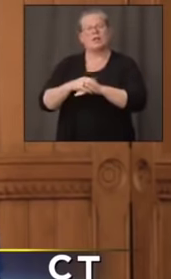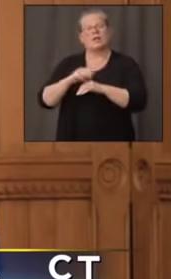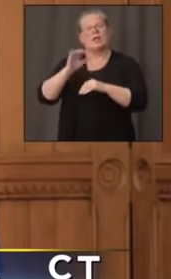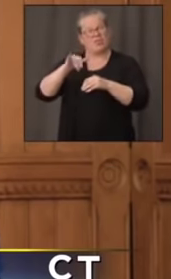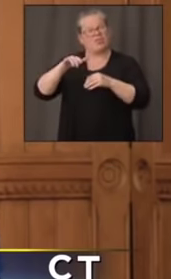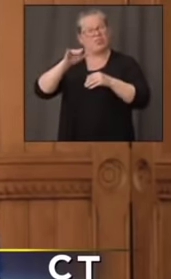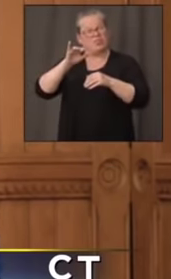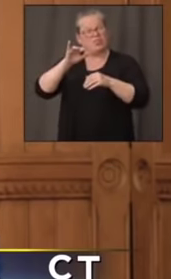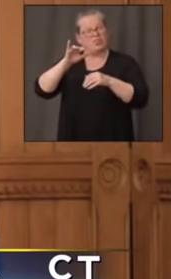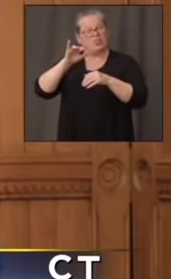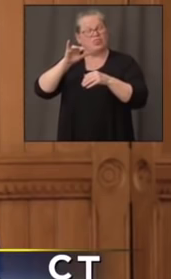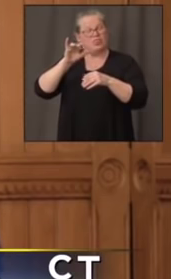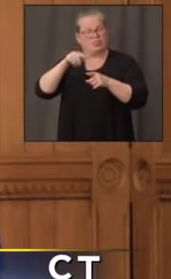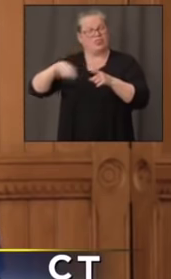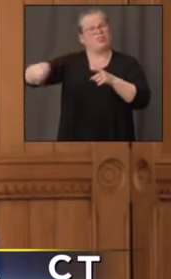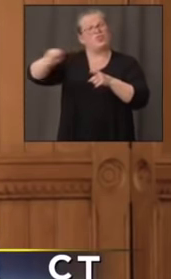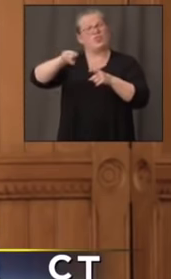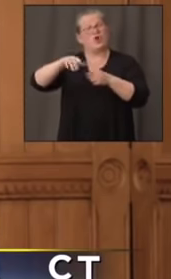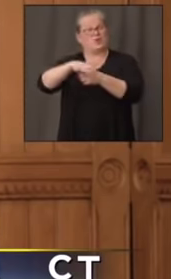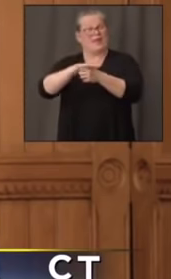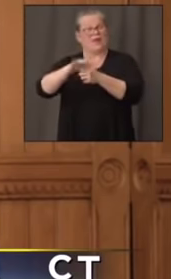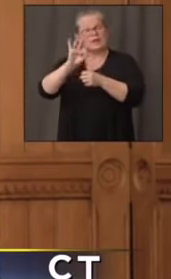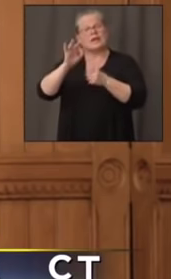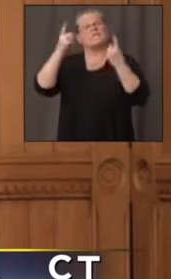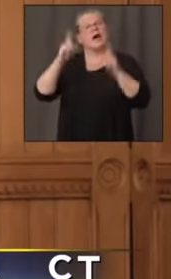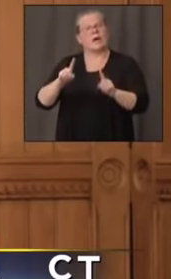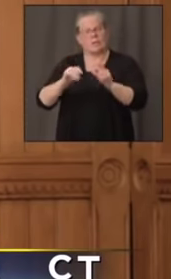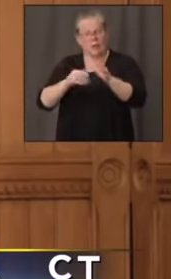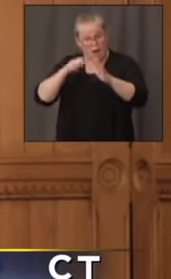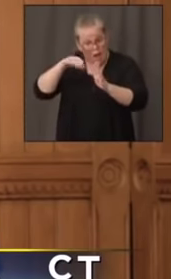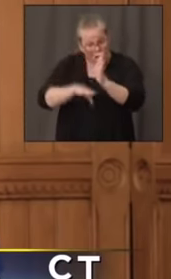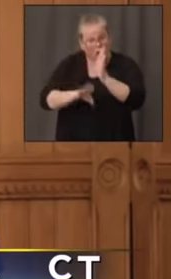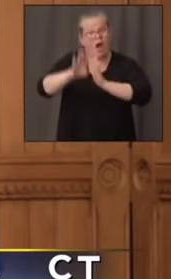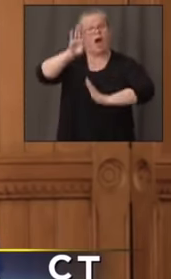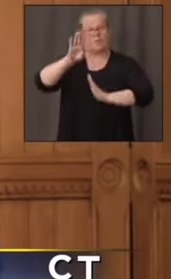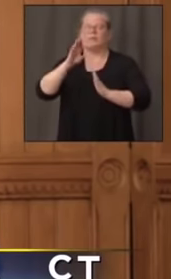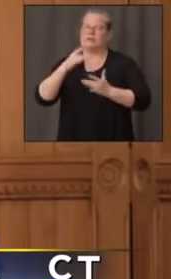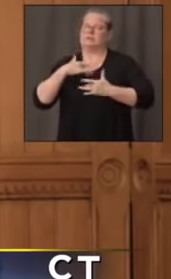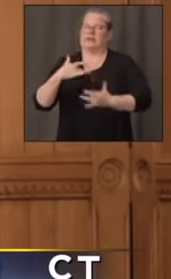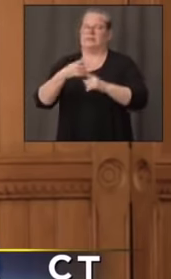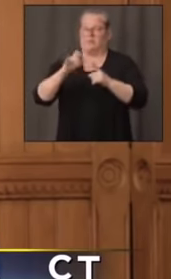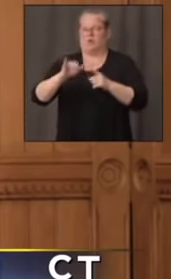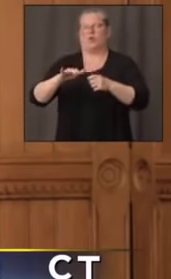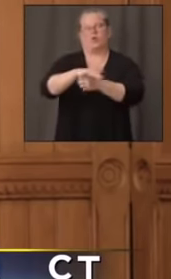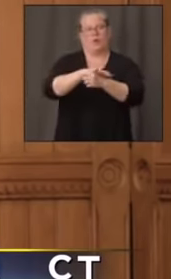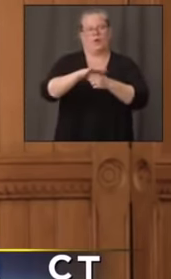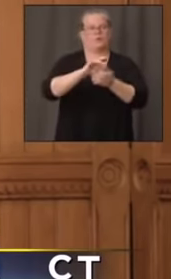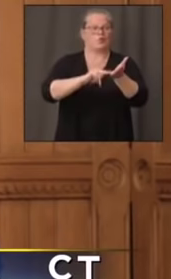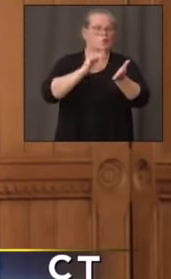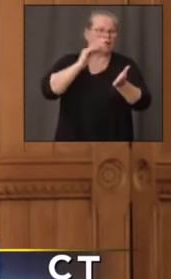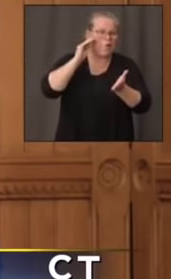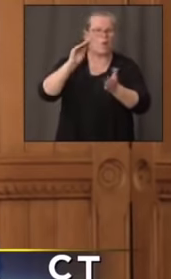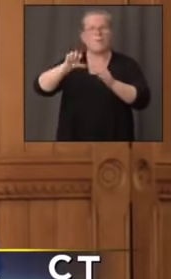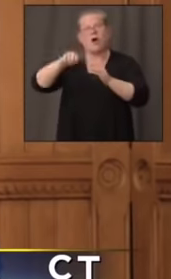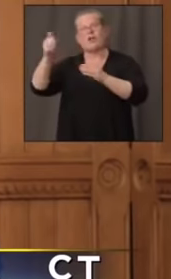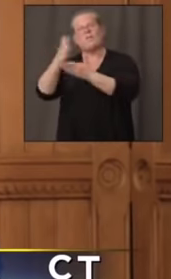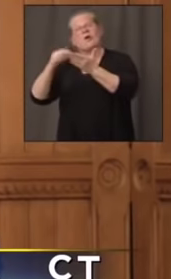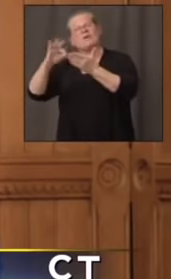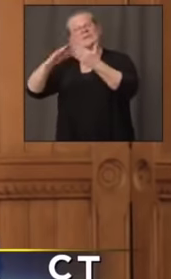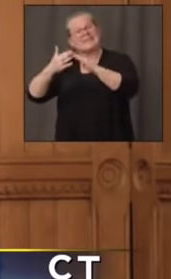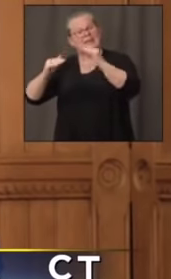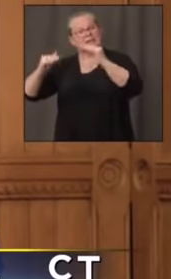we are going to see a resurgence, it's most likely going to come from those locations, and we need to be testing aggressively in there. I will point out as